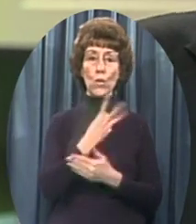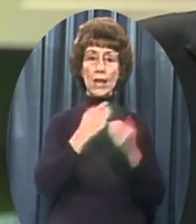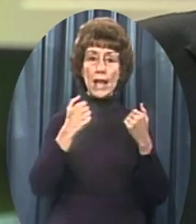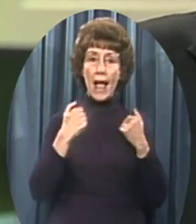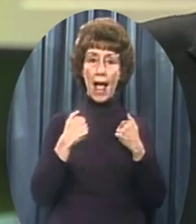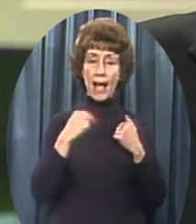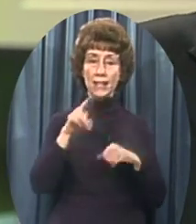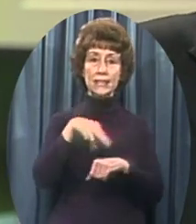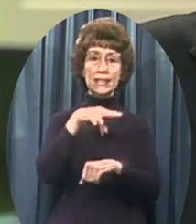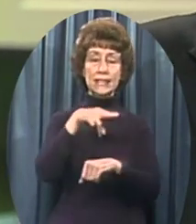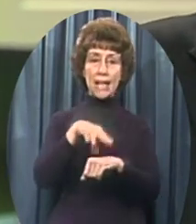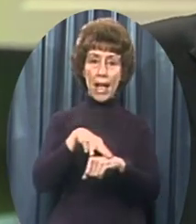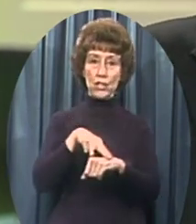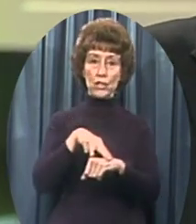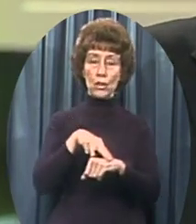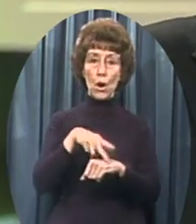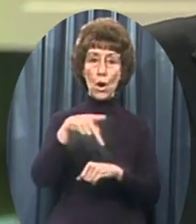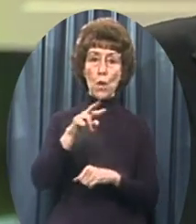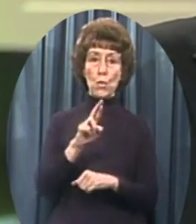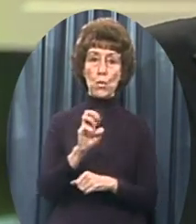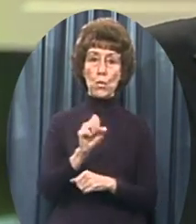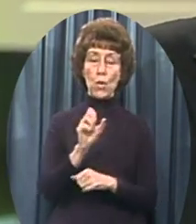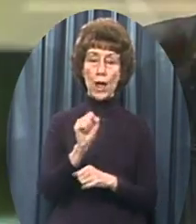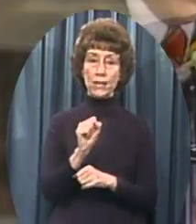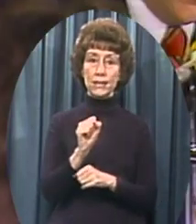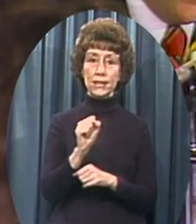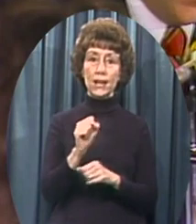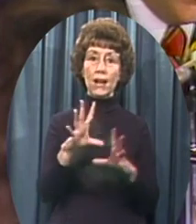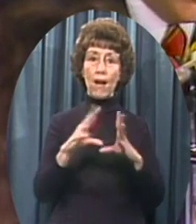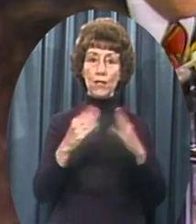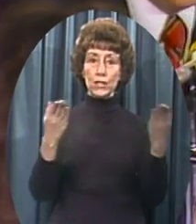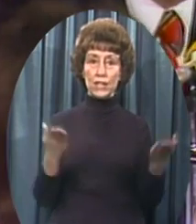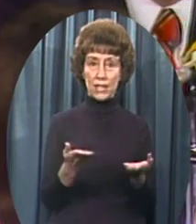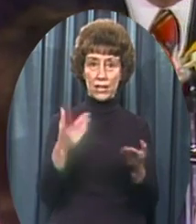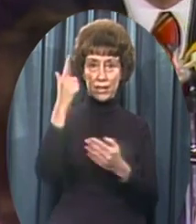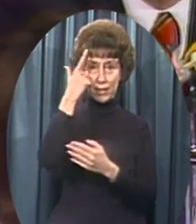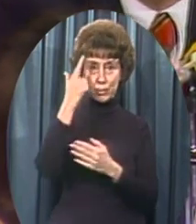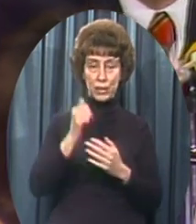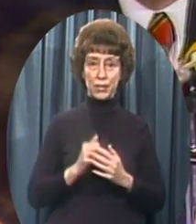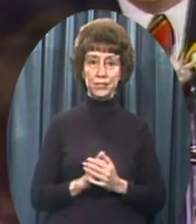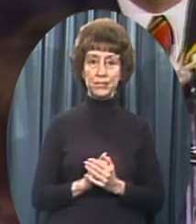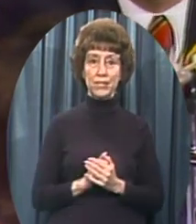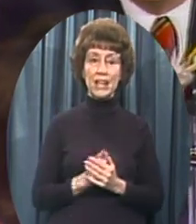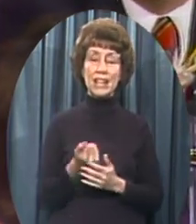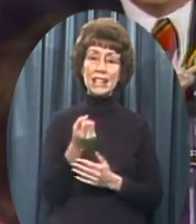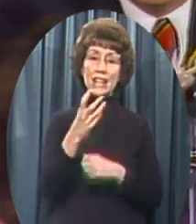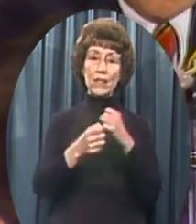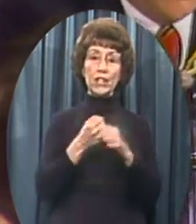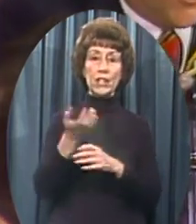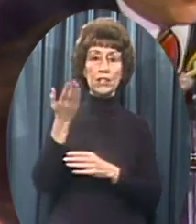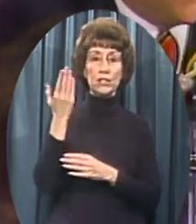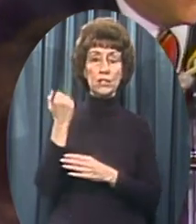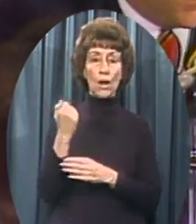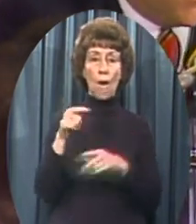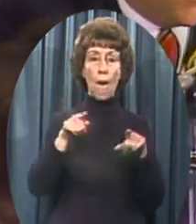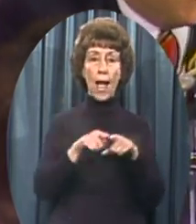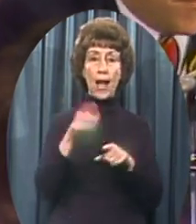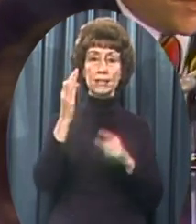a national press conference here in Lynchburg. Several years ago, as a minister, I preached